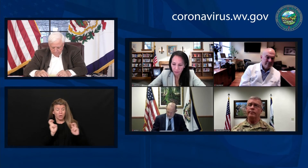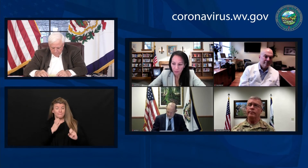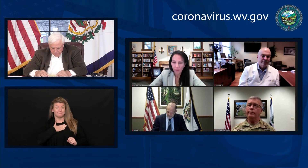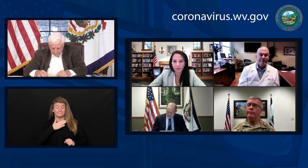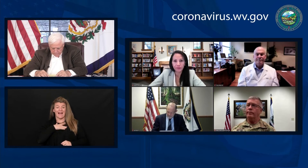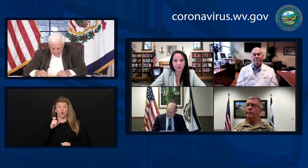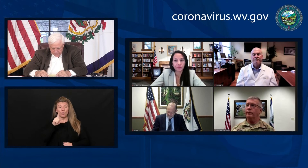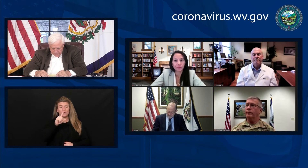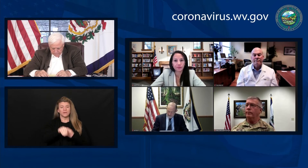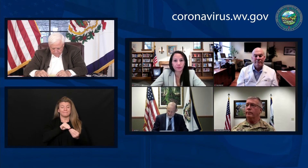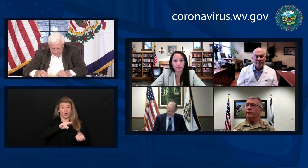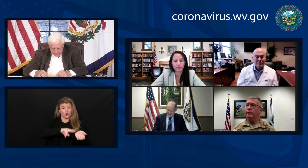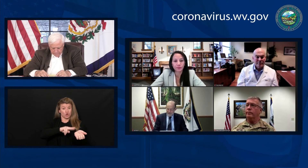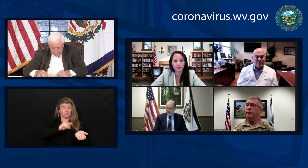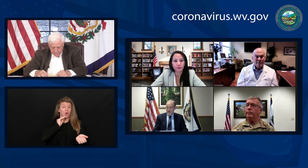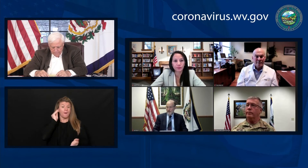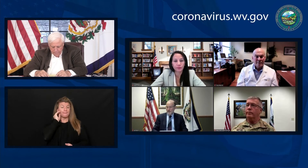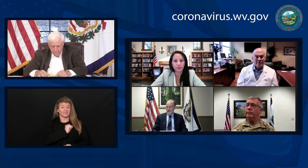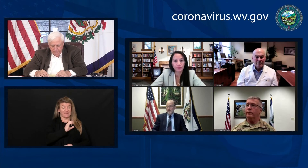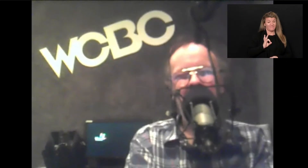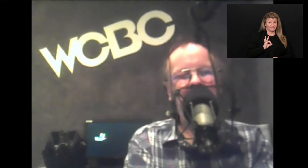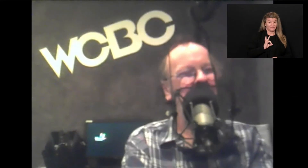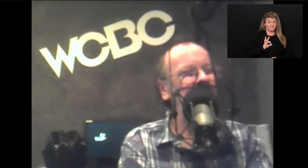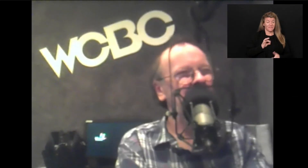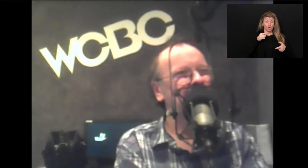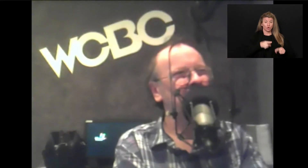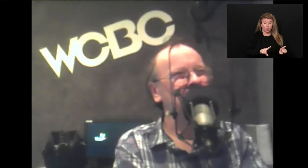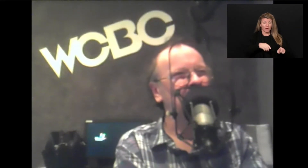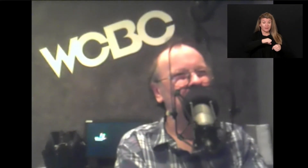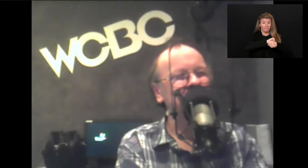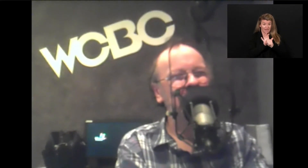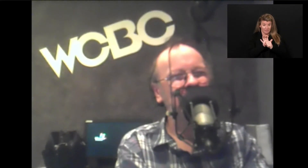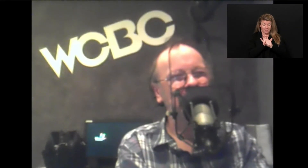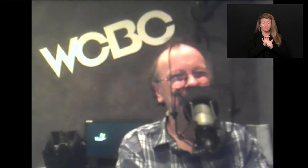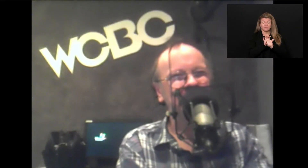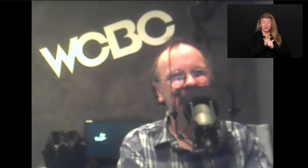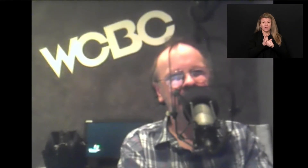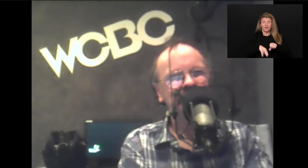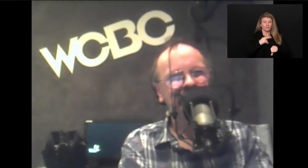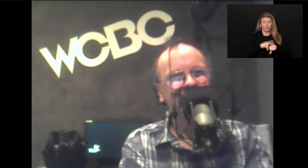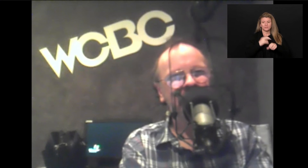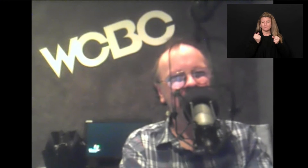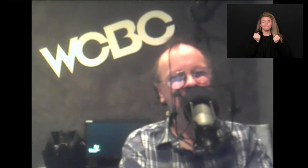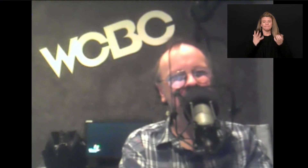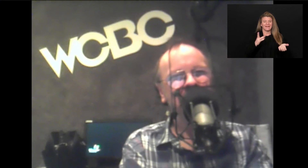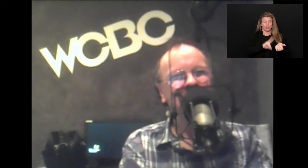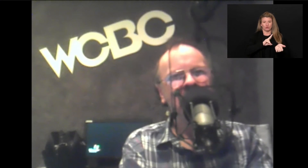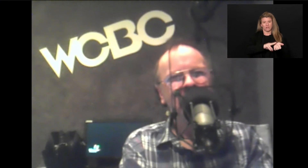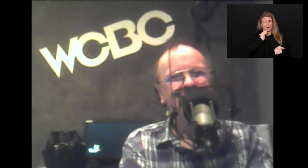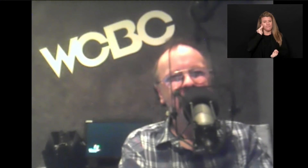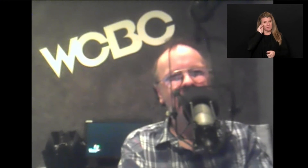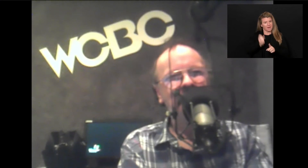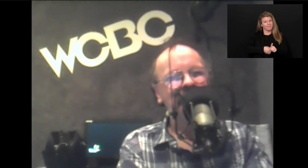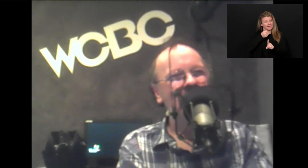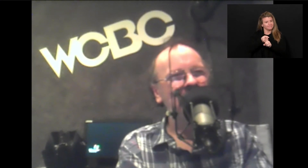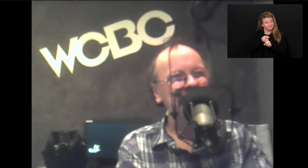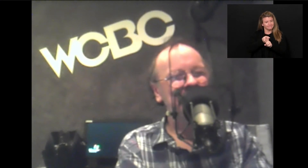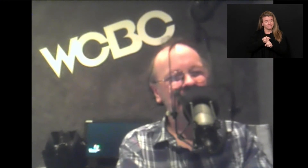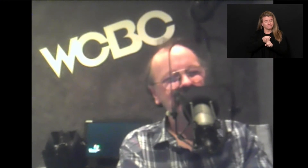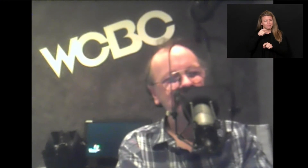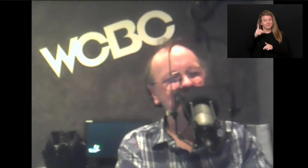question about nursing home staffing. During the pandemic, of course, many nursing homes have been affected by